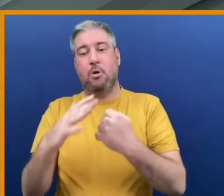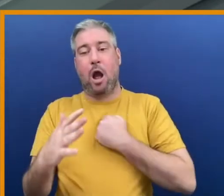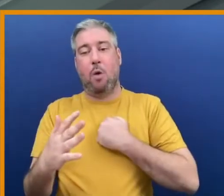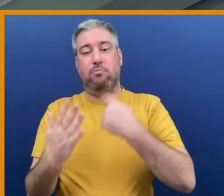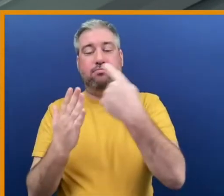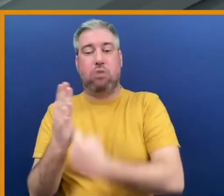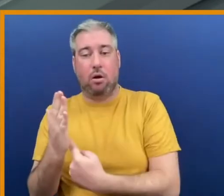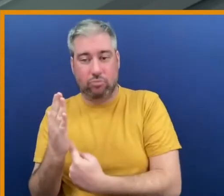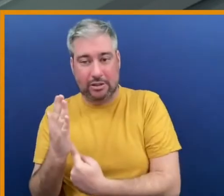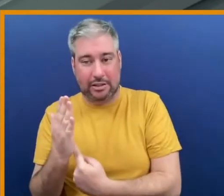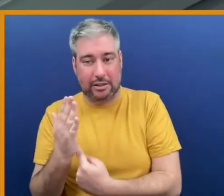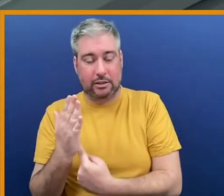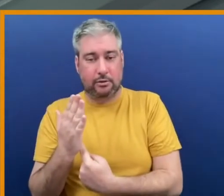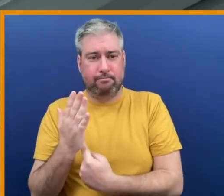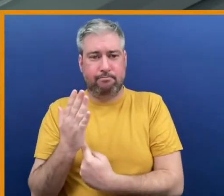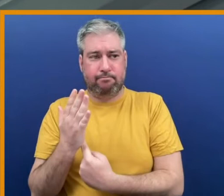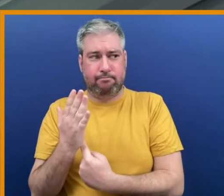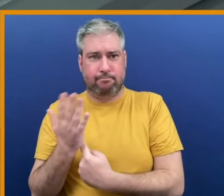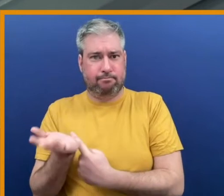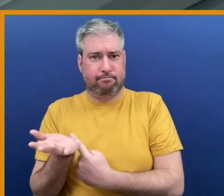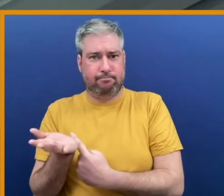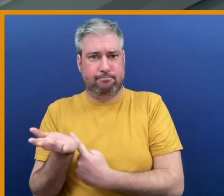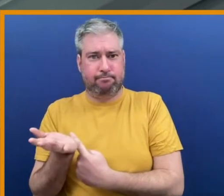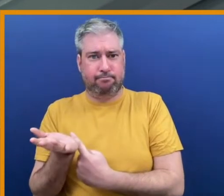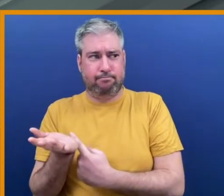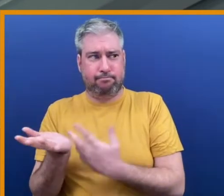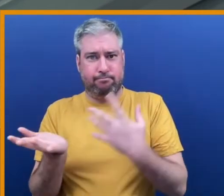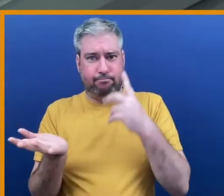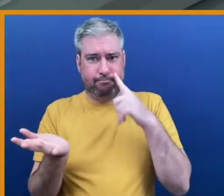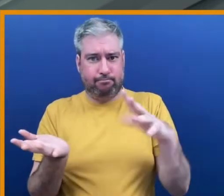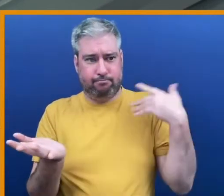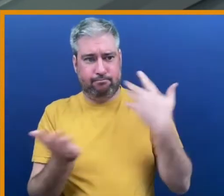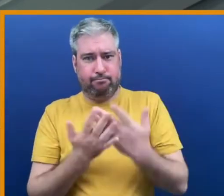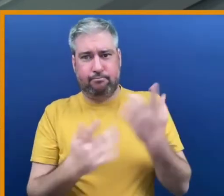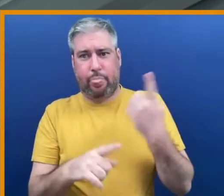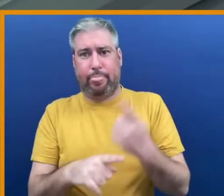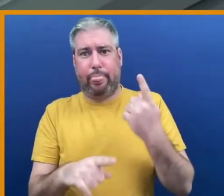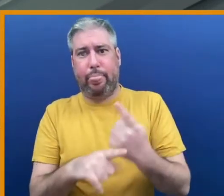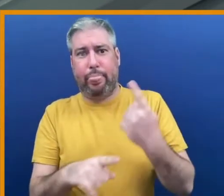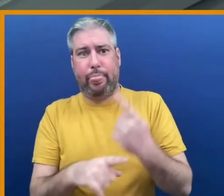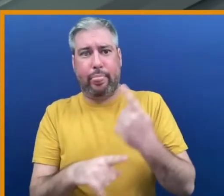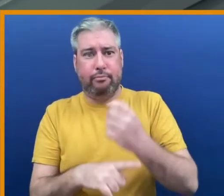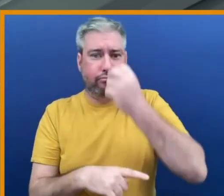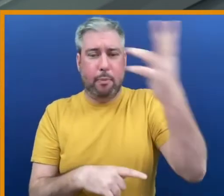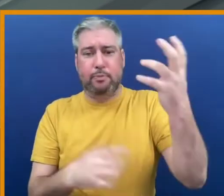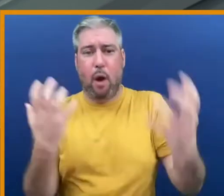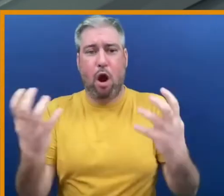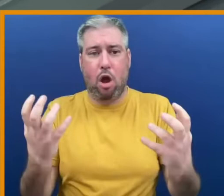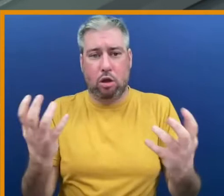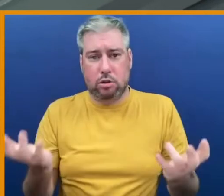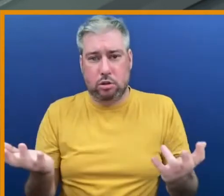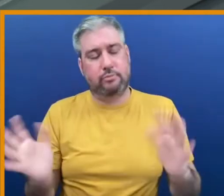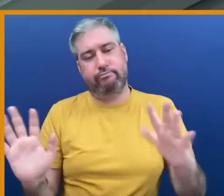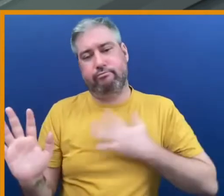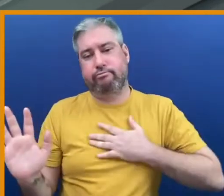has proved to be a load of bollocks, excuse my language. Bees, for example, pollinate 1/3 of all of our food supplies,